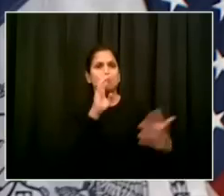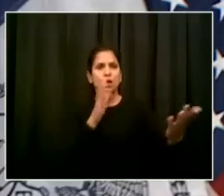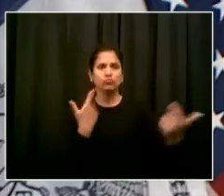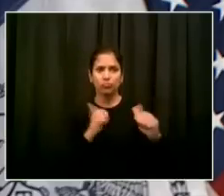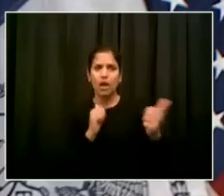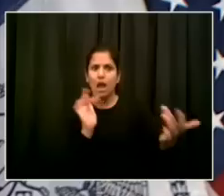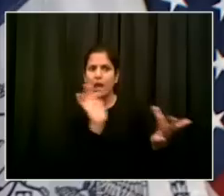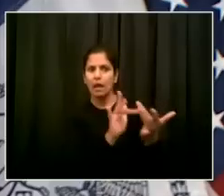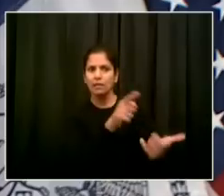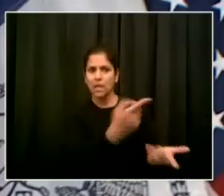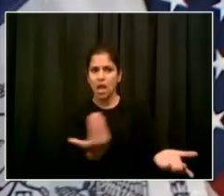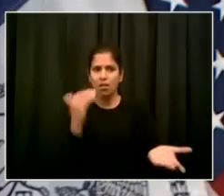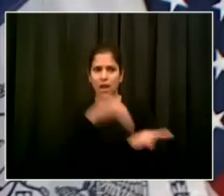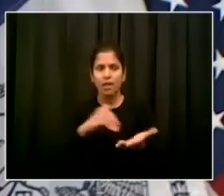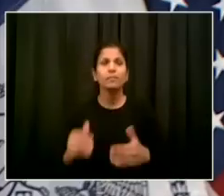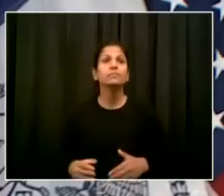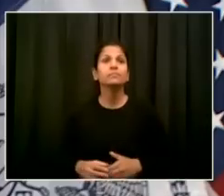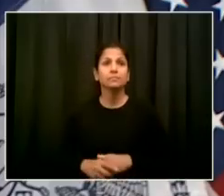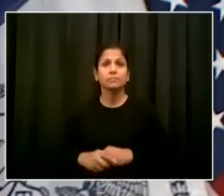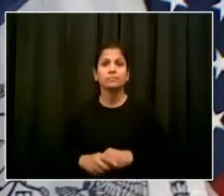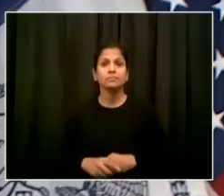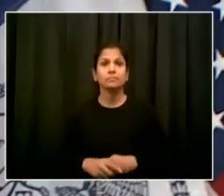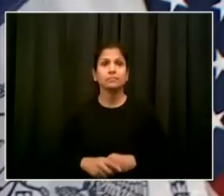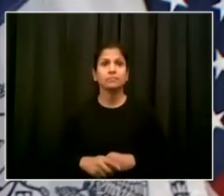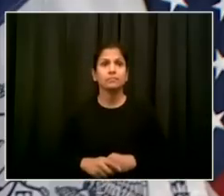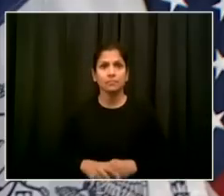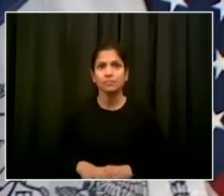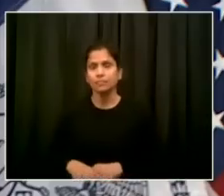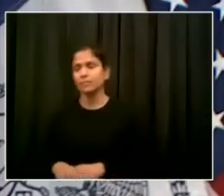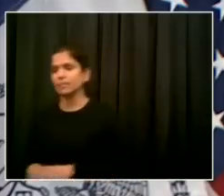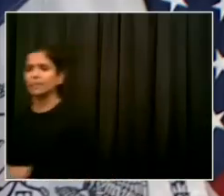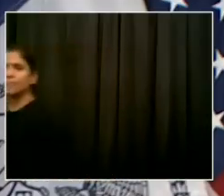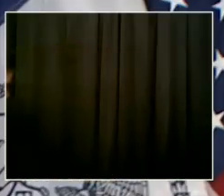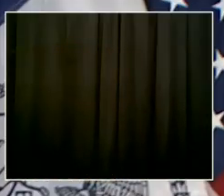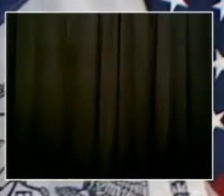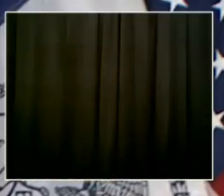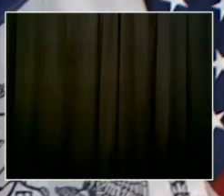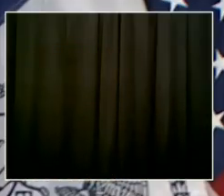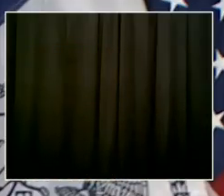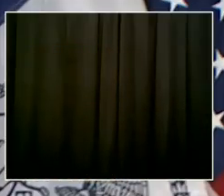addressed. Okay, go ahead. Next up is Chris from Gothamist.